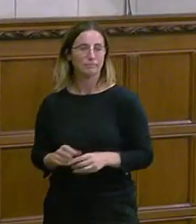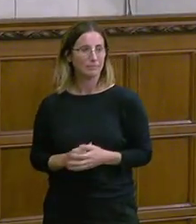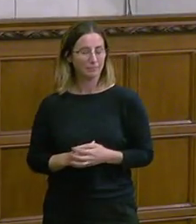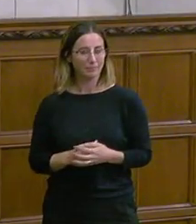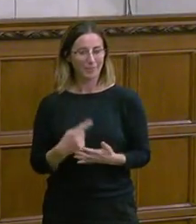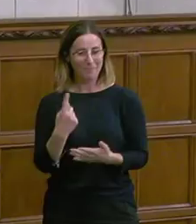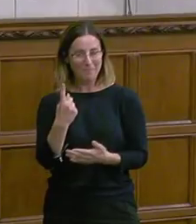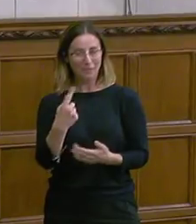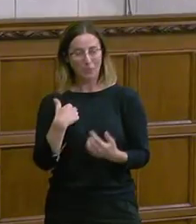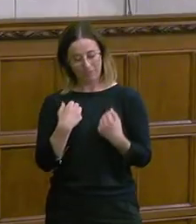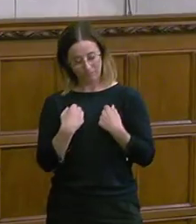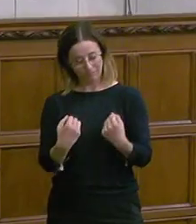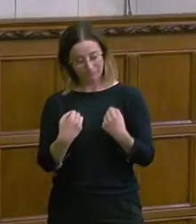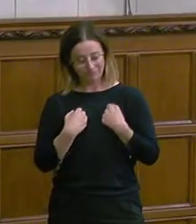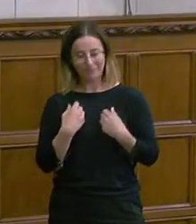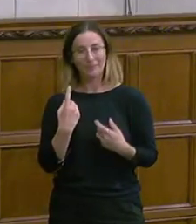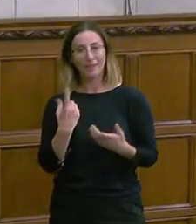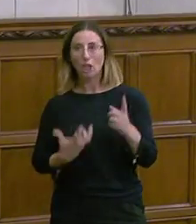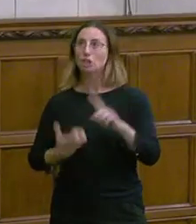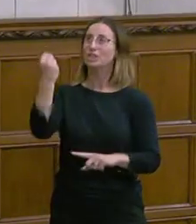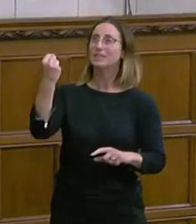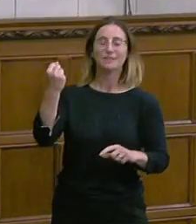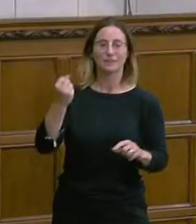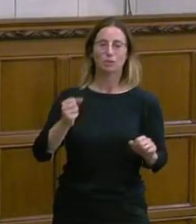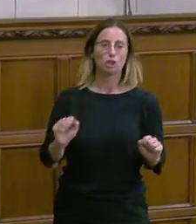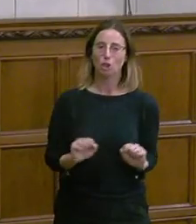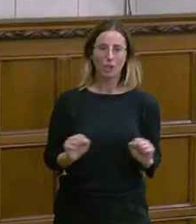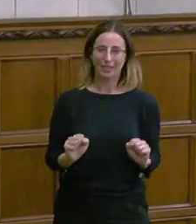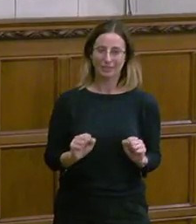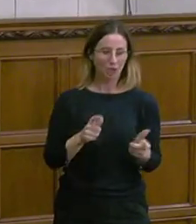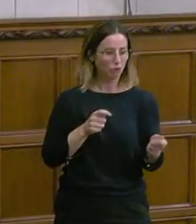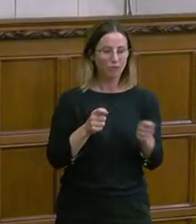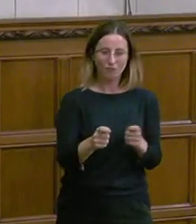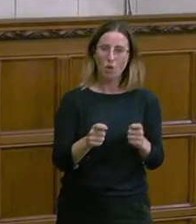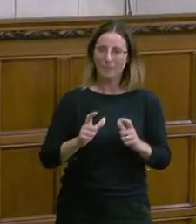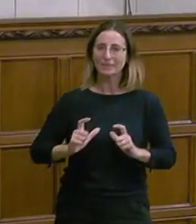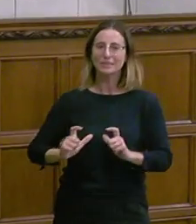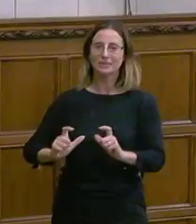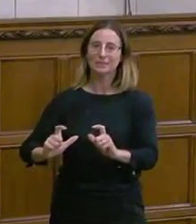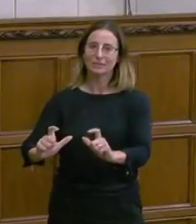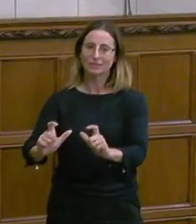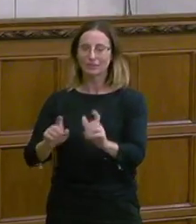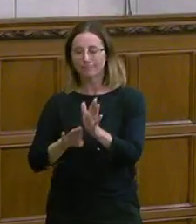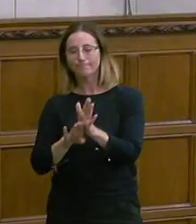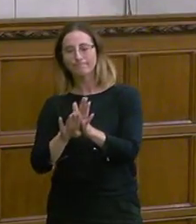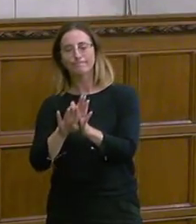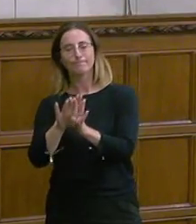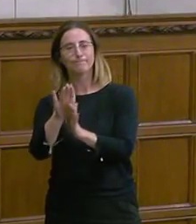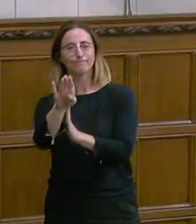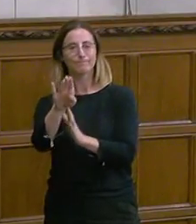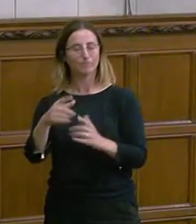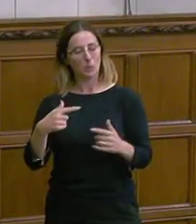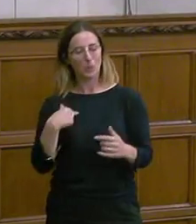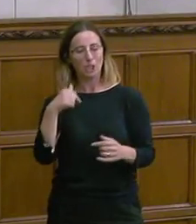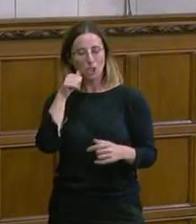are only part way to achieving our vision of the reformed SEND system. We know there has been a